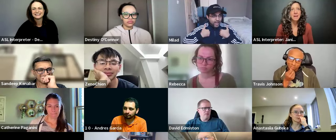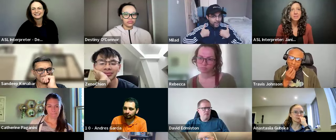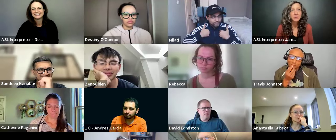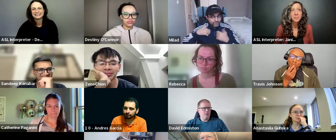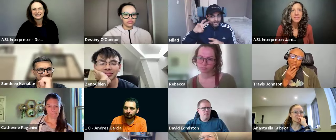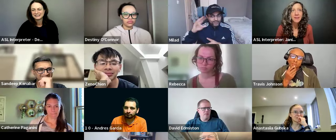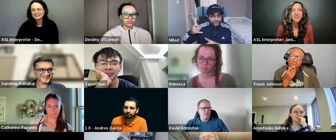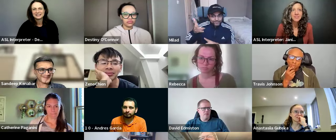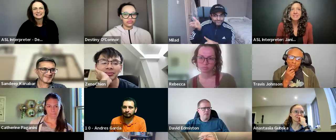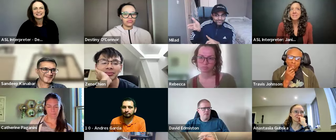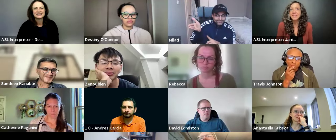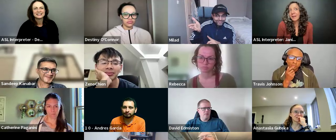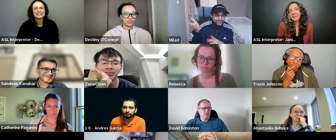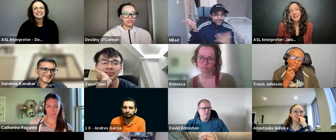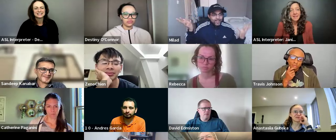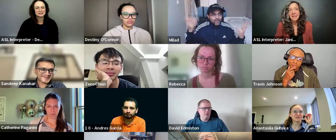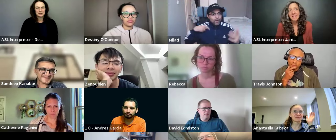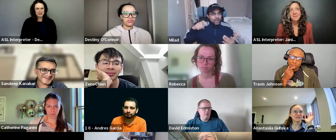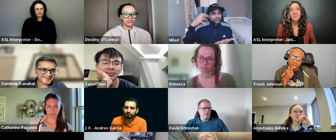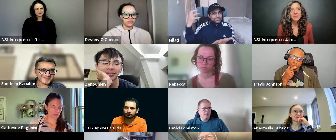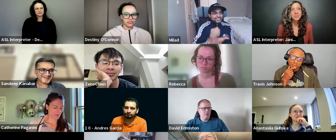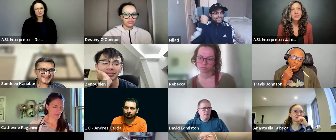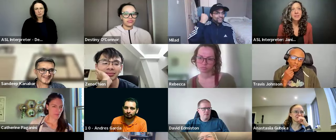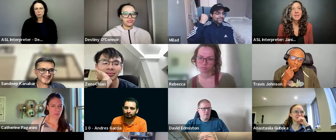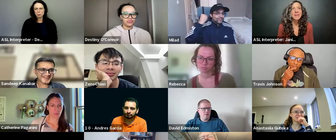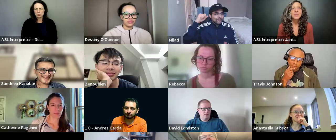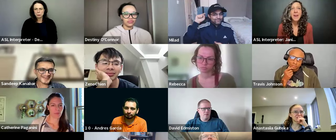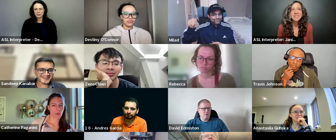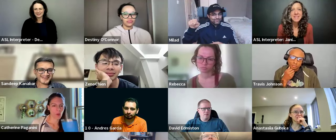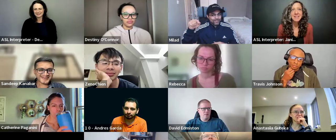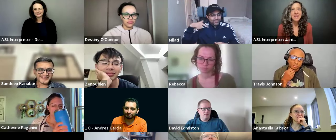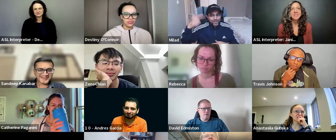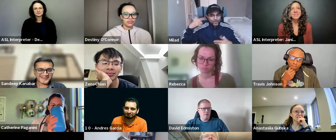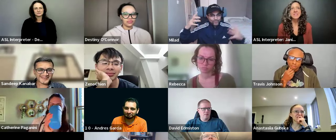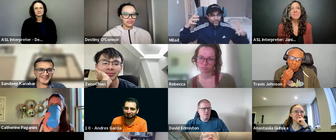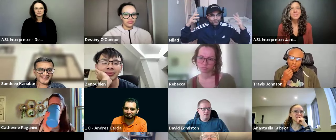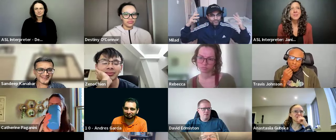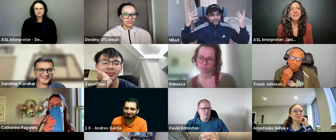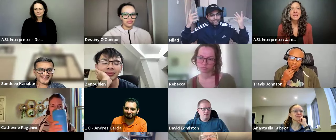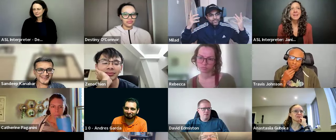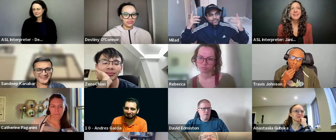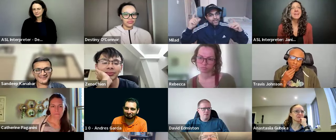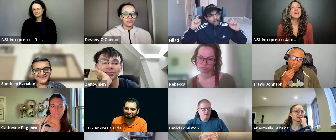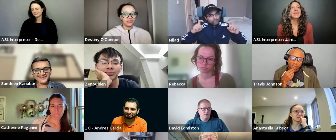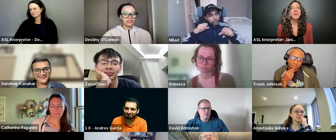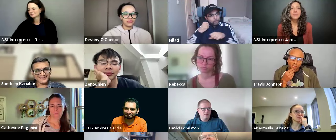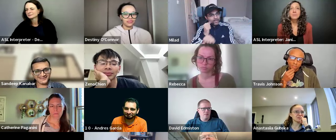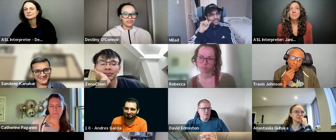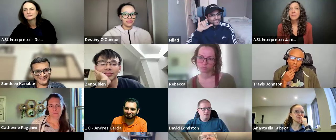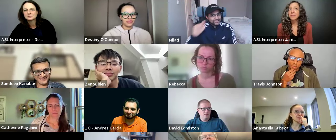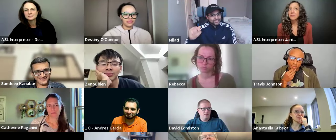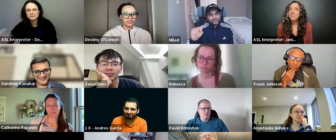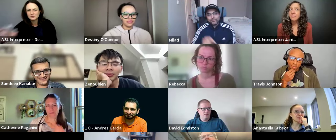Plus, Anastasia will be there. She lives right in the same country. So we have to take advantage of this opportunity and,